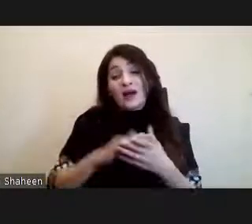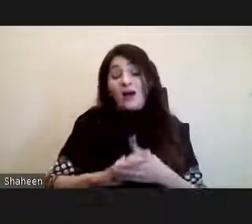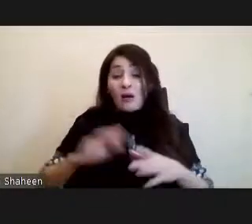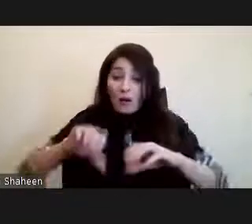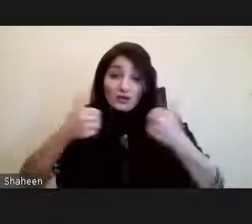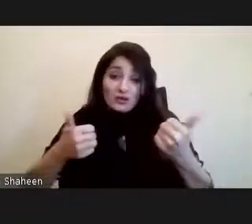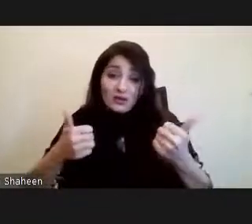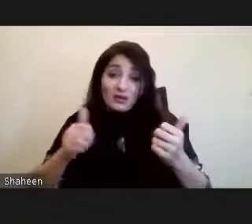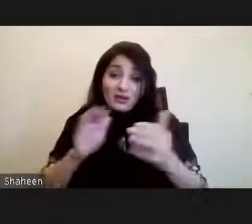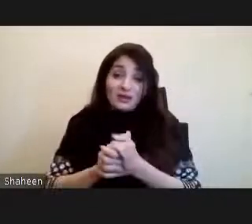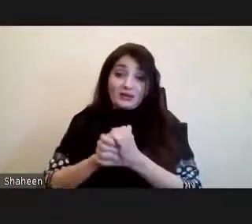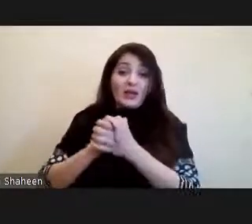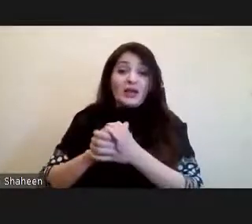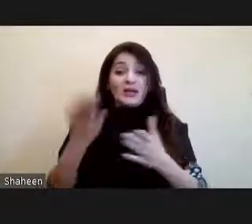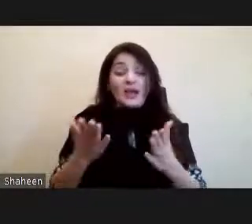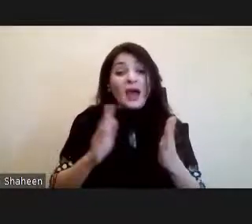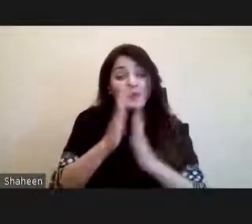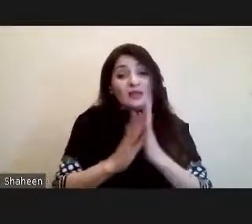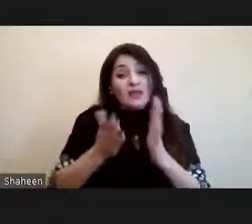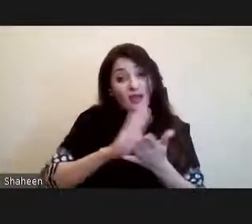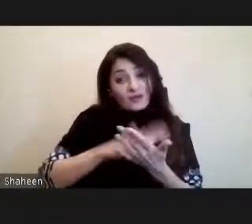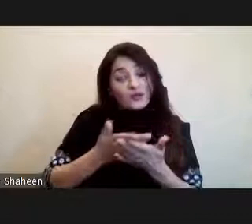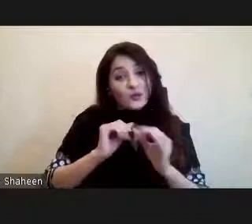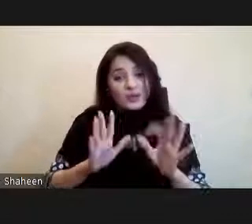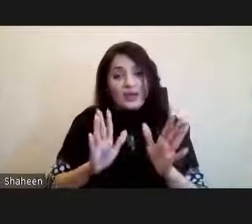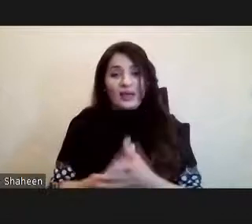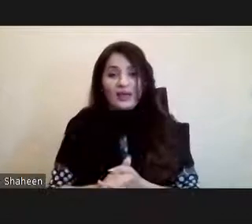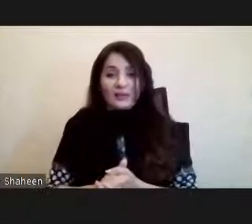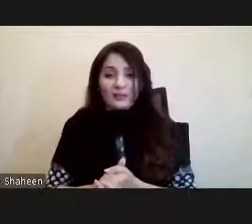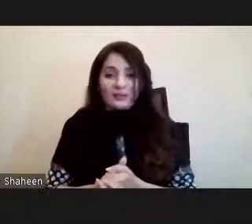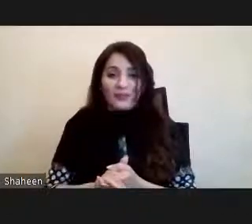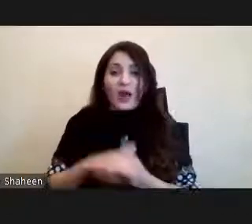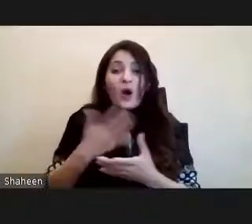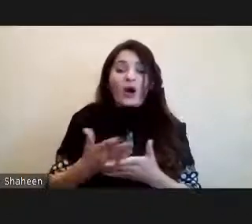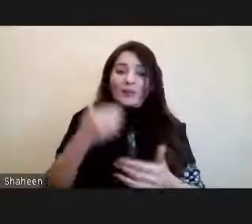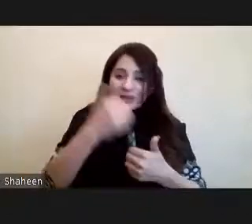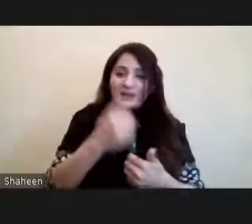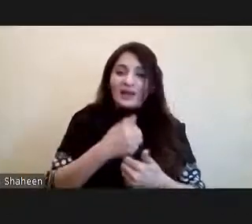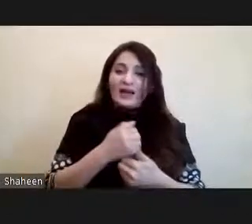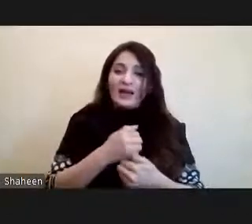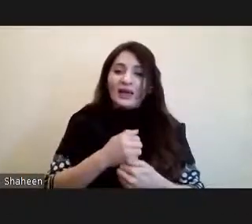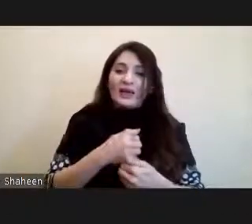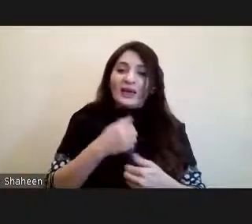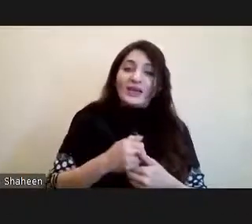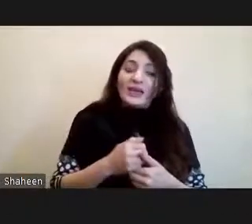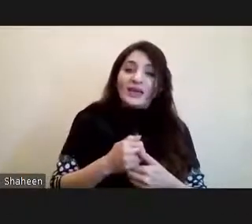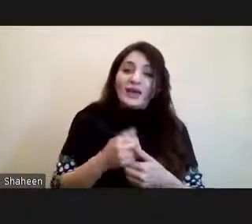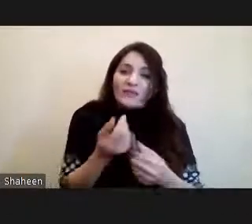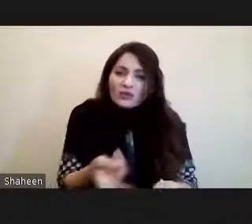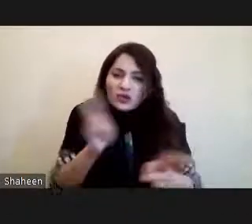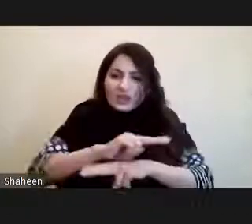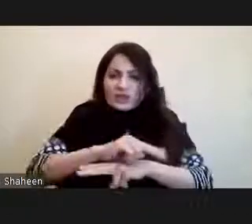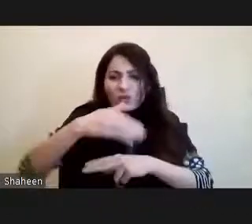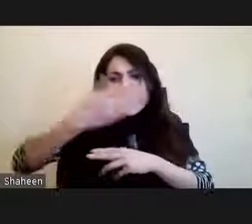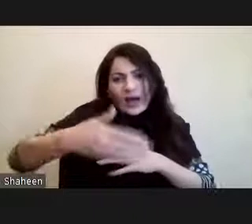what we learn from engagements like this changes how we think about future product features and our roadmaps, and also reinforces some of the